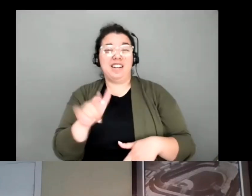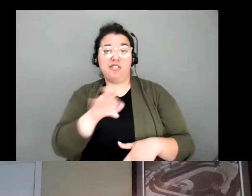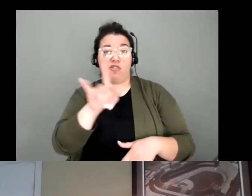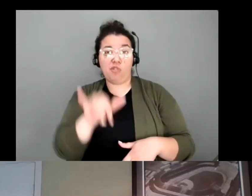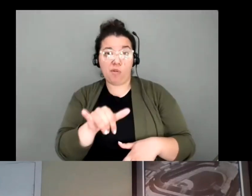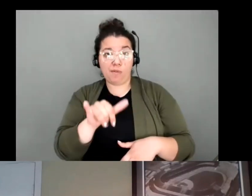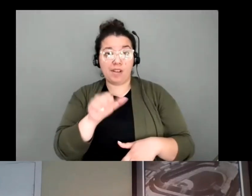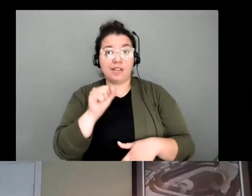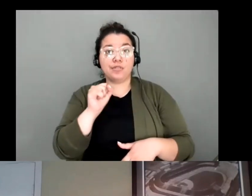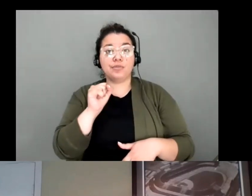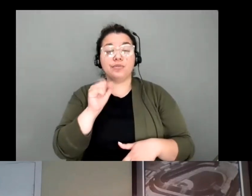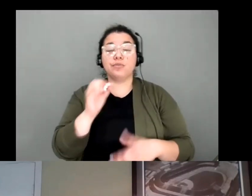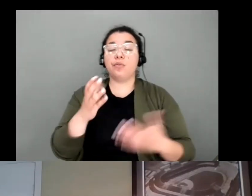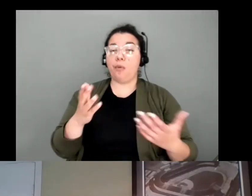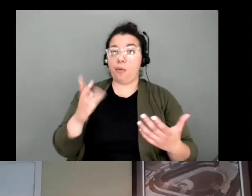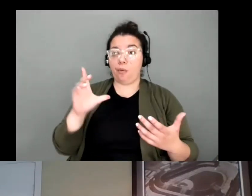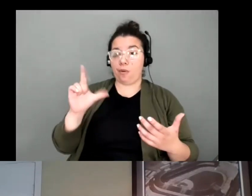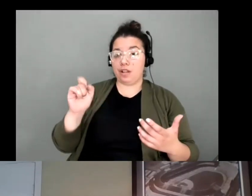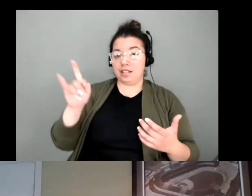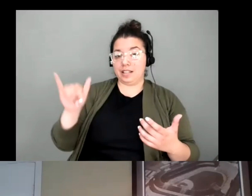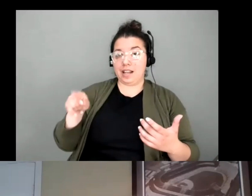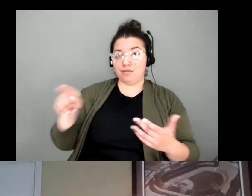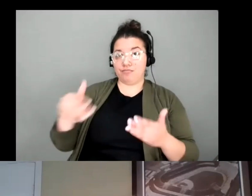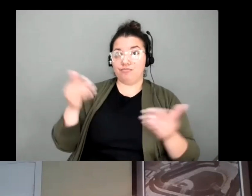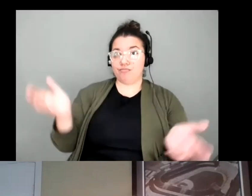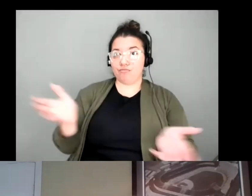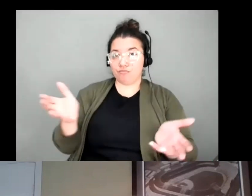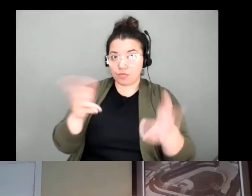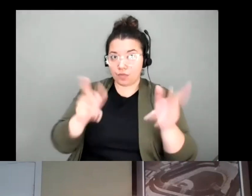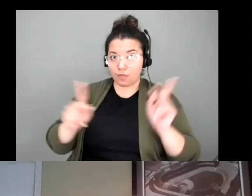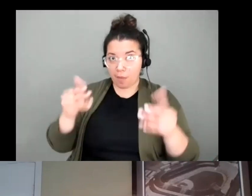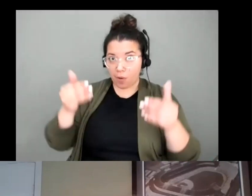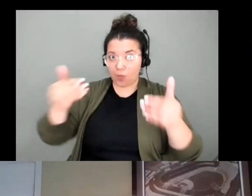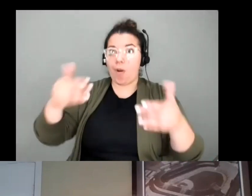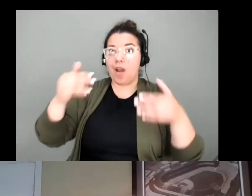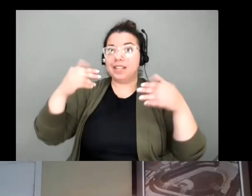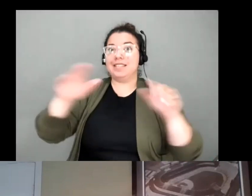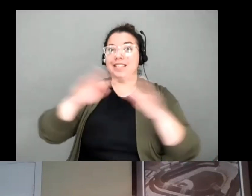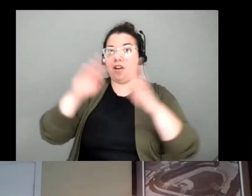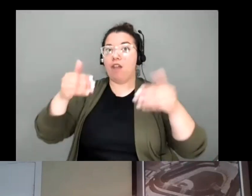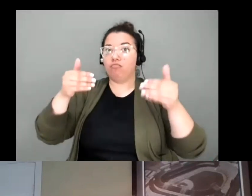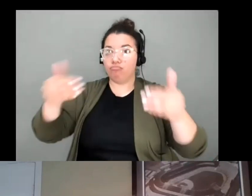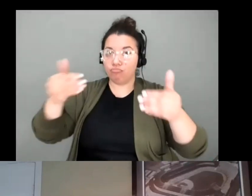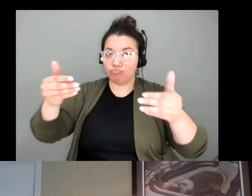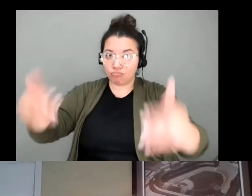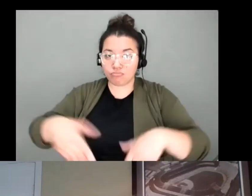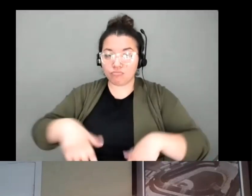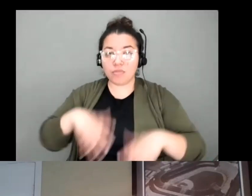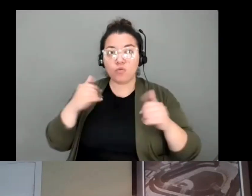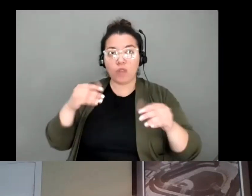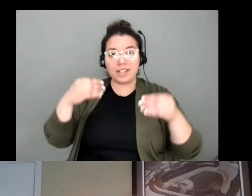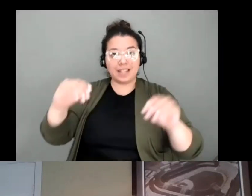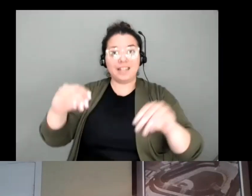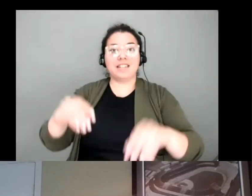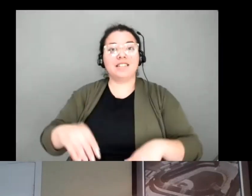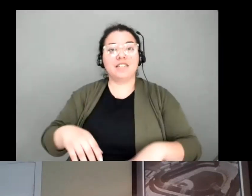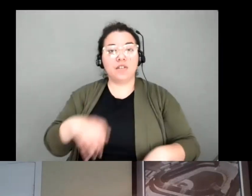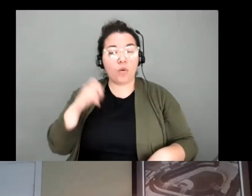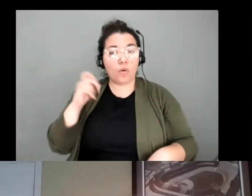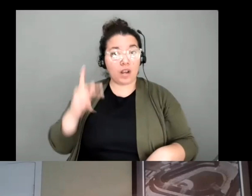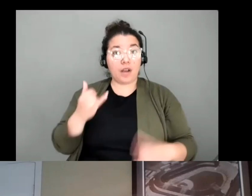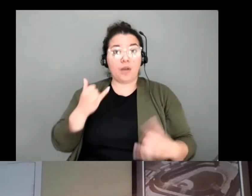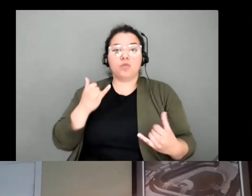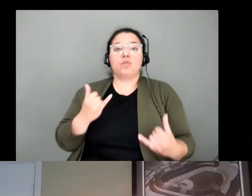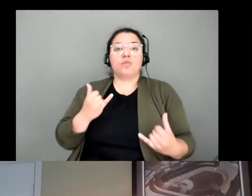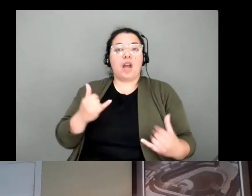here helping encouraging right now people to sell their homes and get it on the market. And then somebody wants to buy